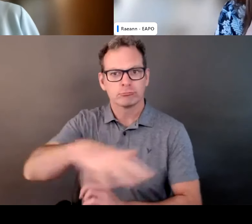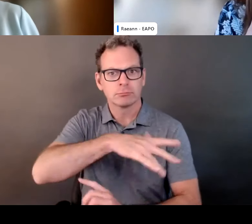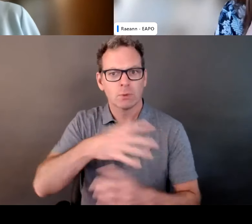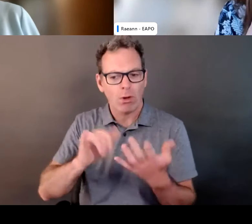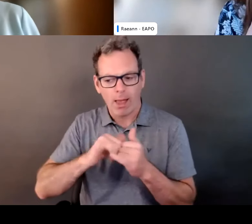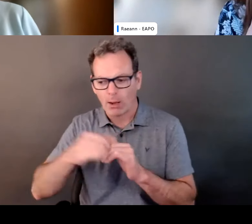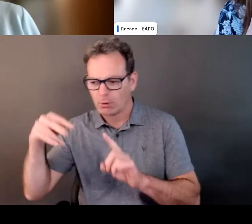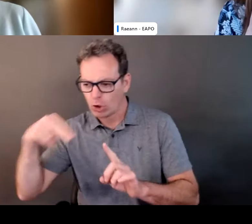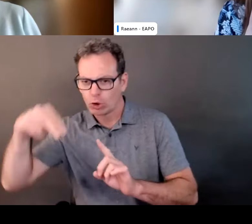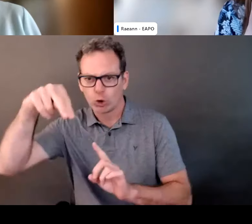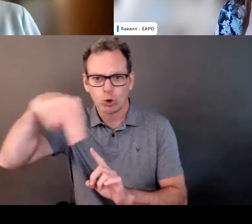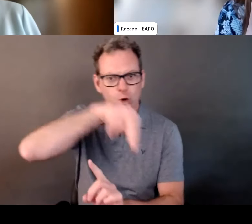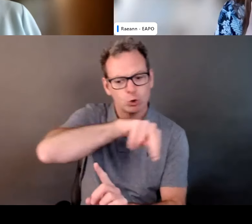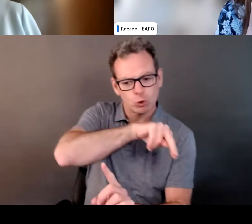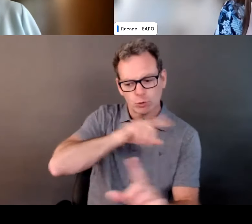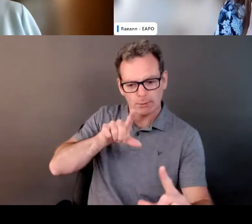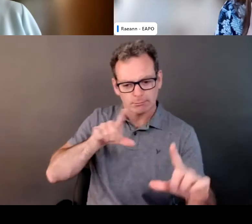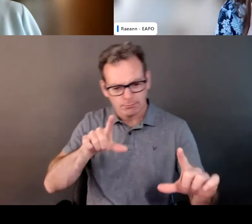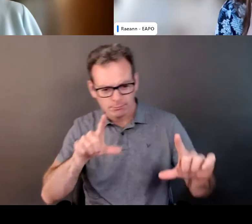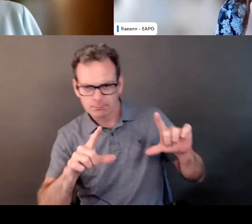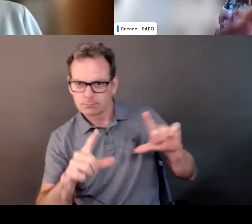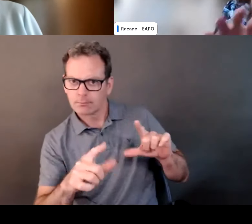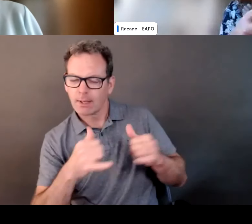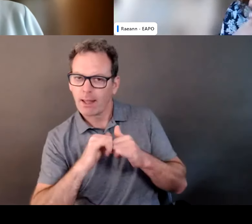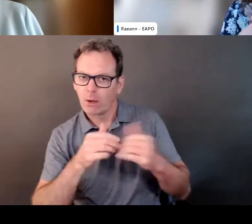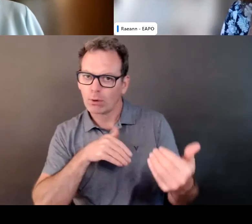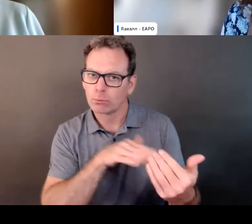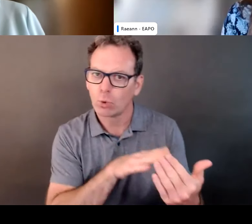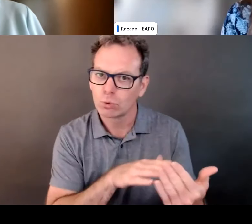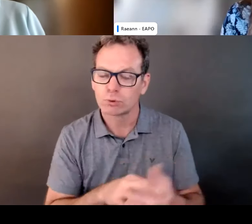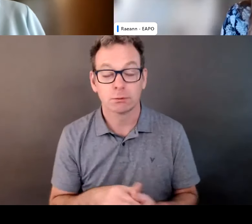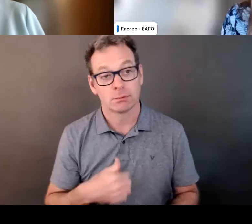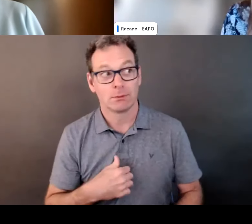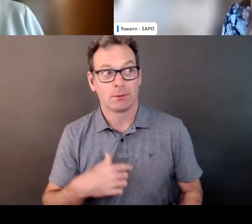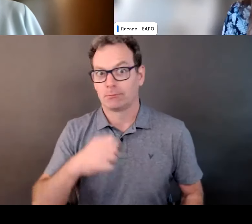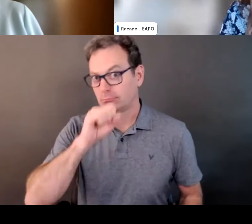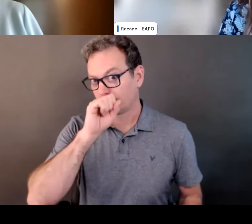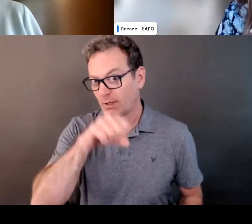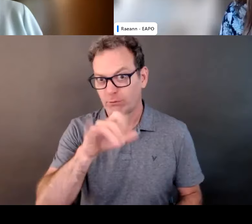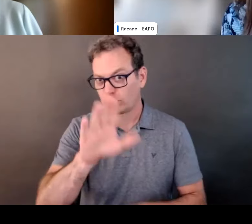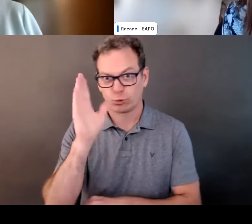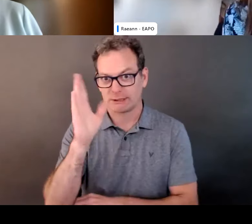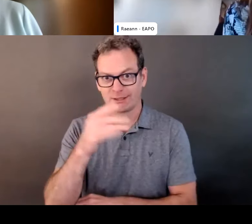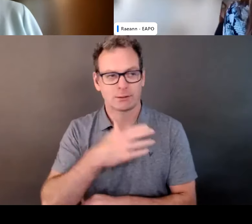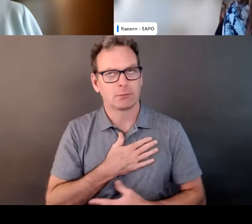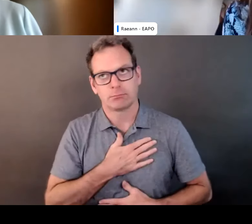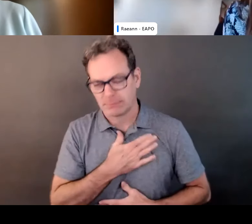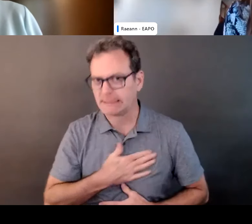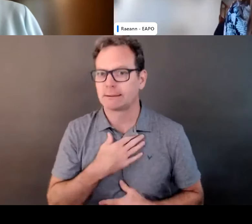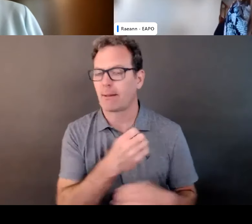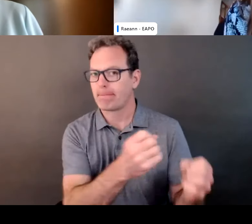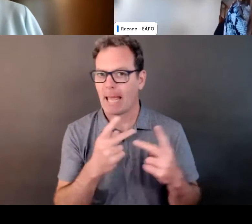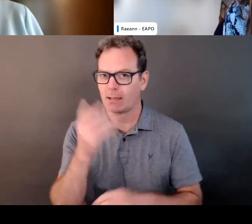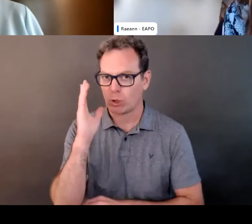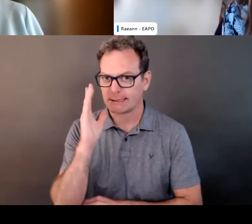look at this and how we address it. I'd love to have you back, because I know there's lots of questions I think that came up around